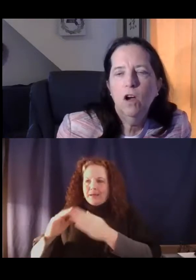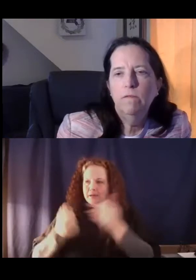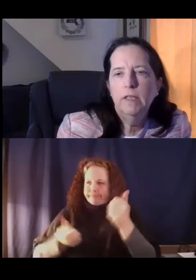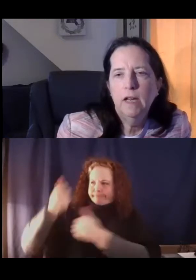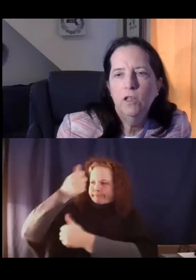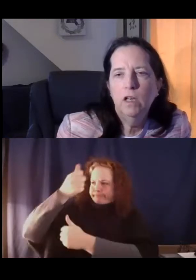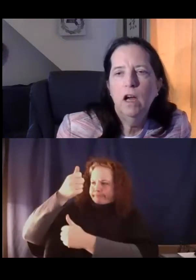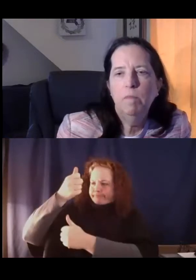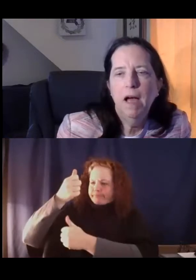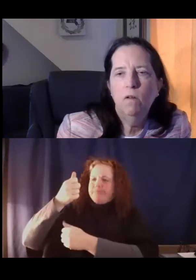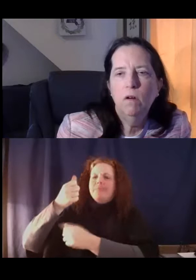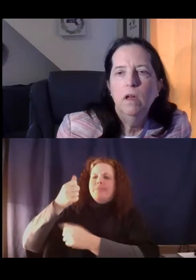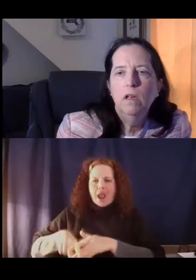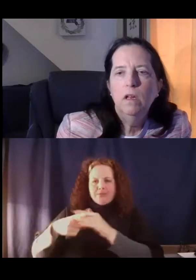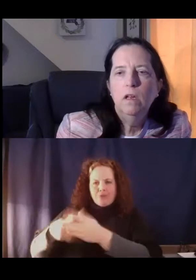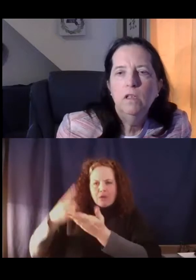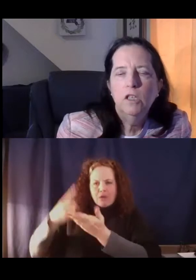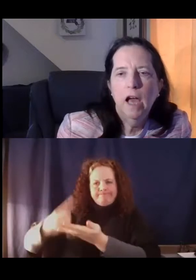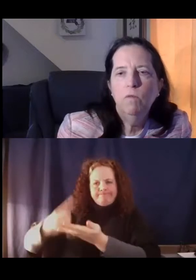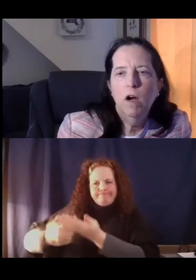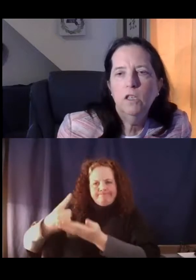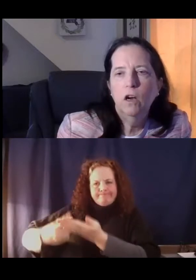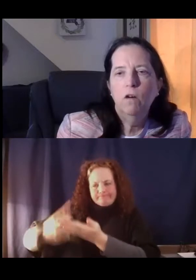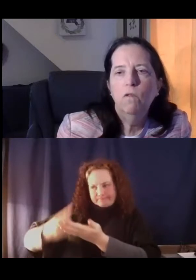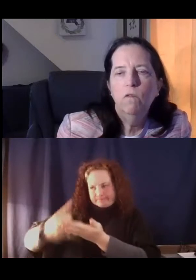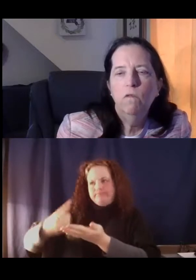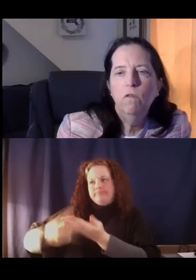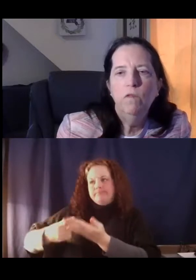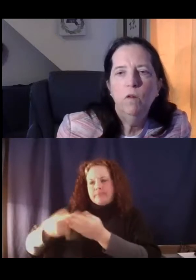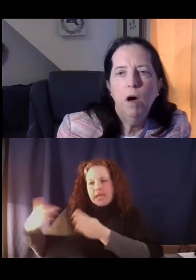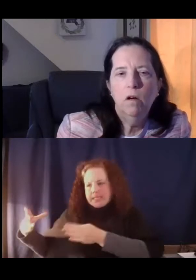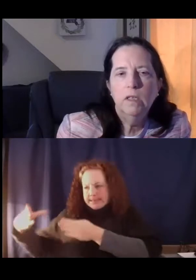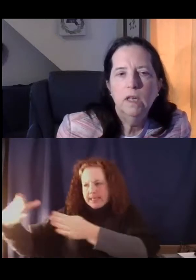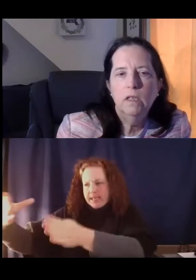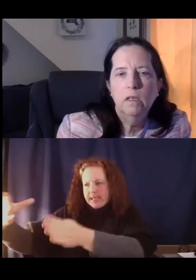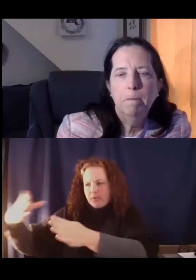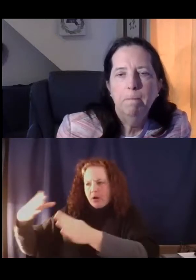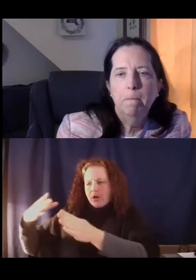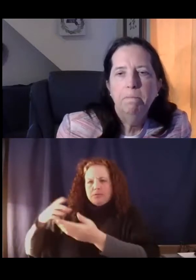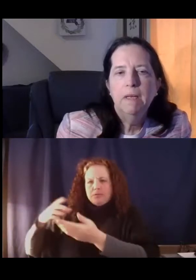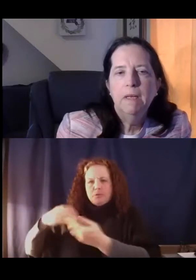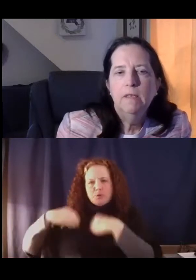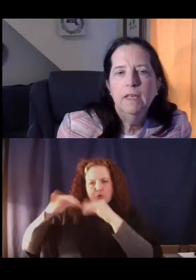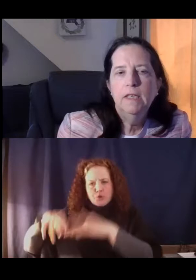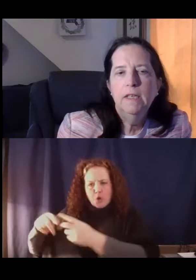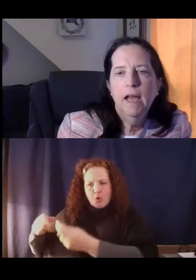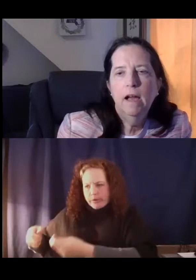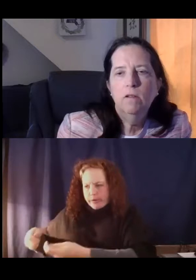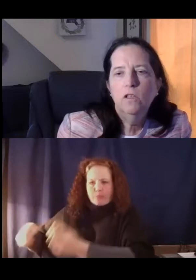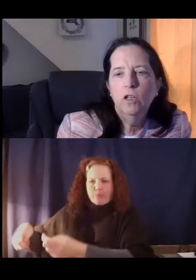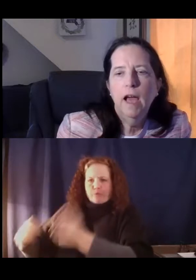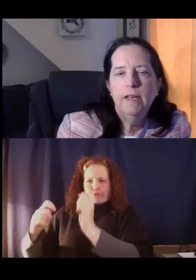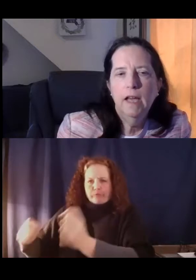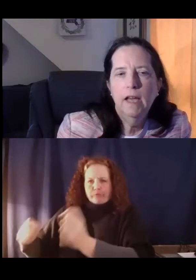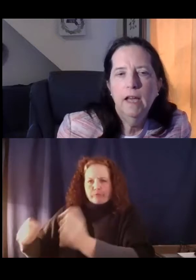a conversation about sidewalk snow removal policies. Cities and